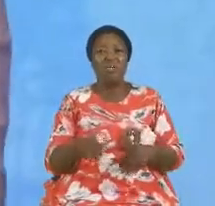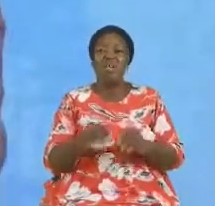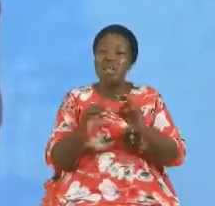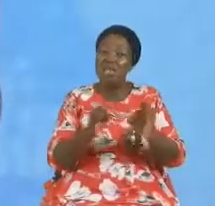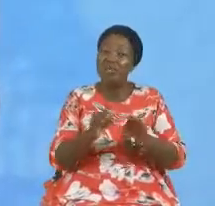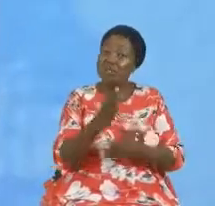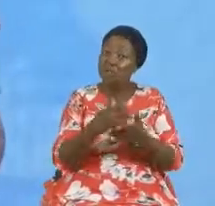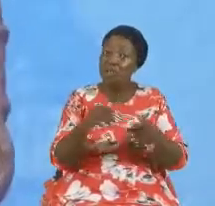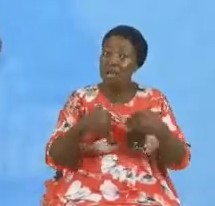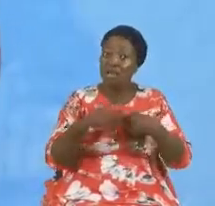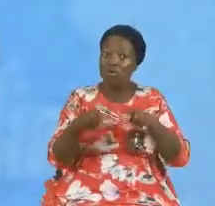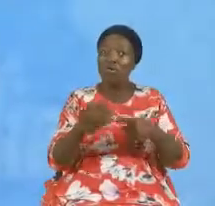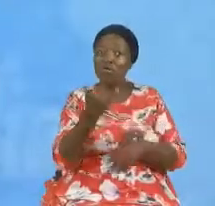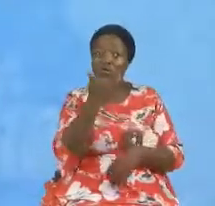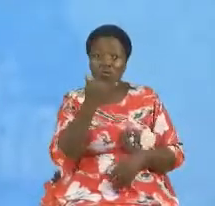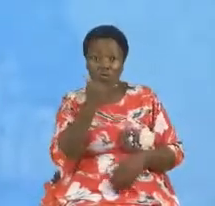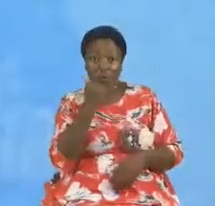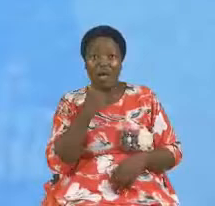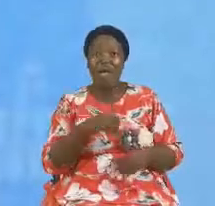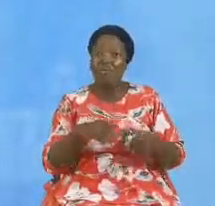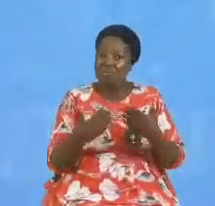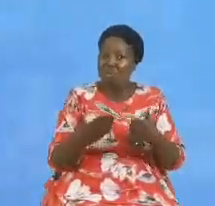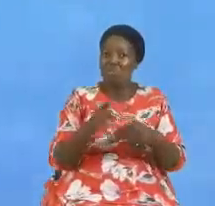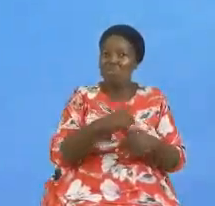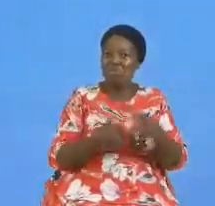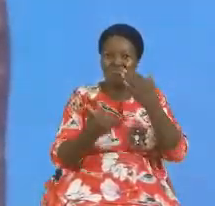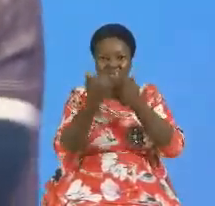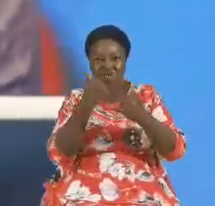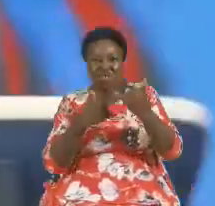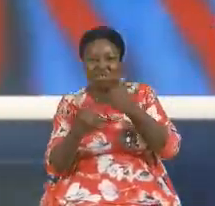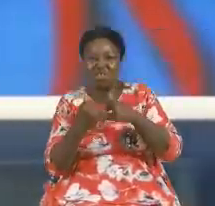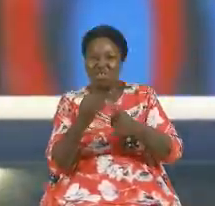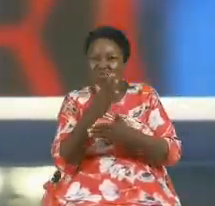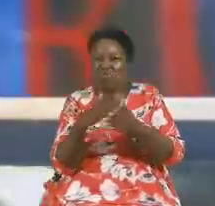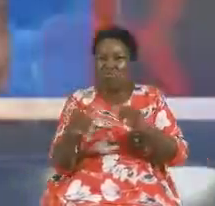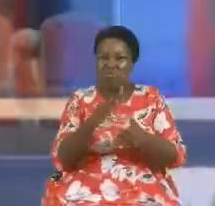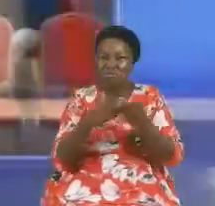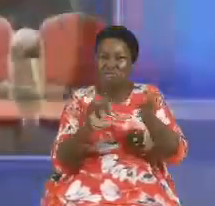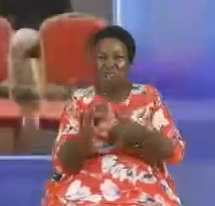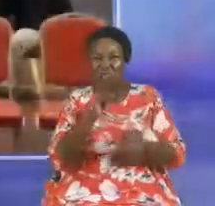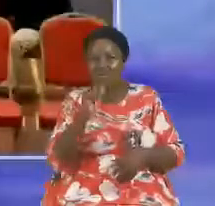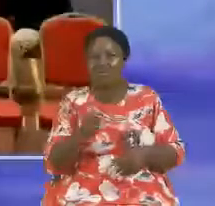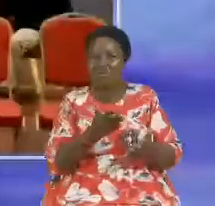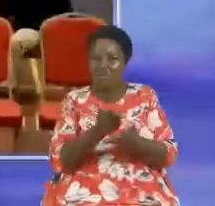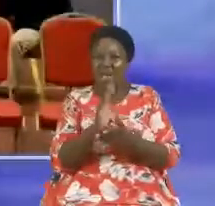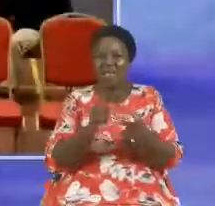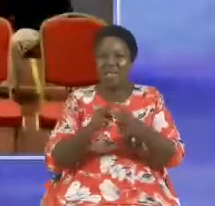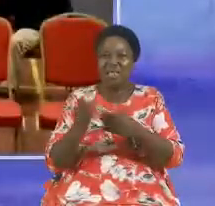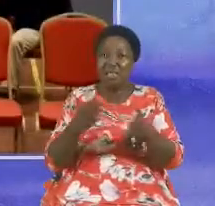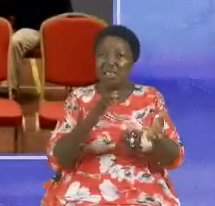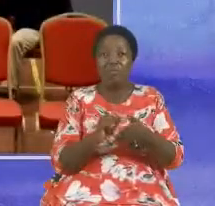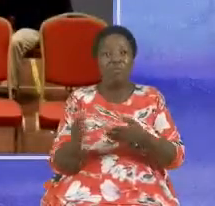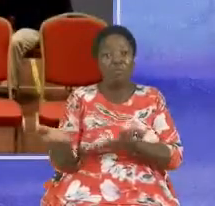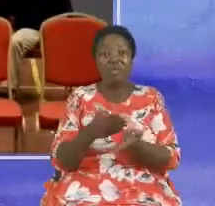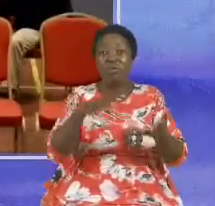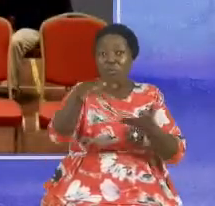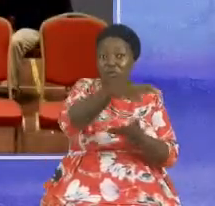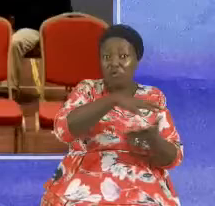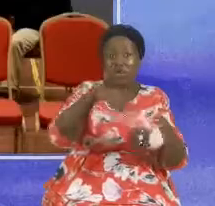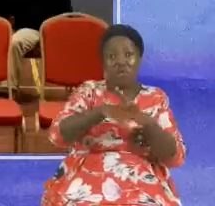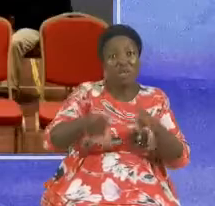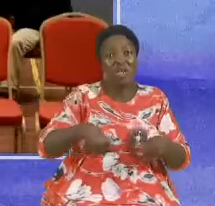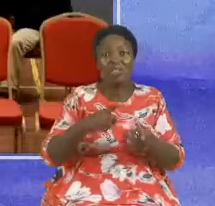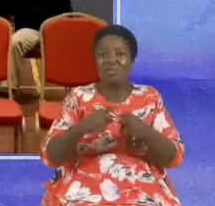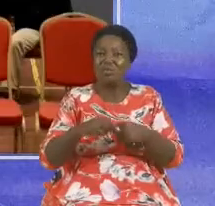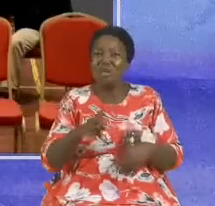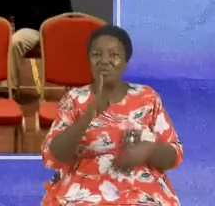depression, there's something you can do. If something has gone wrong, maybe you mistakenly did something that wasn't